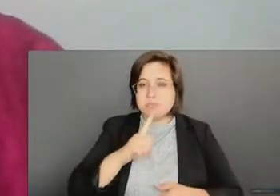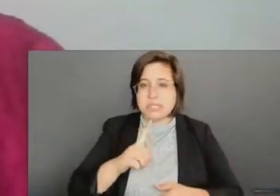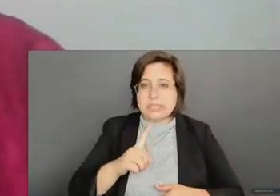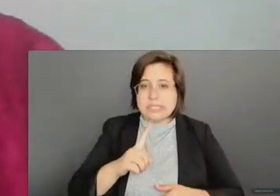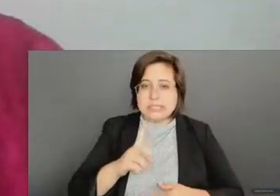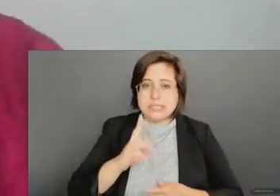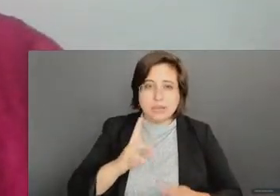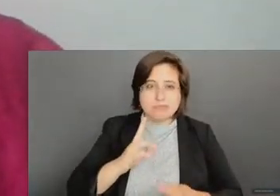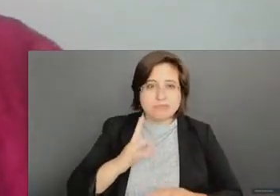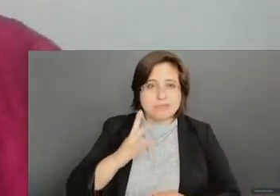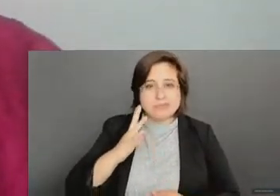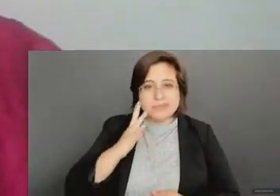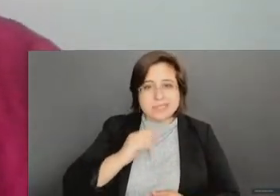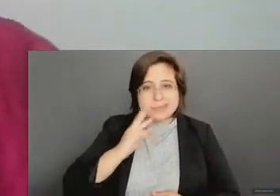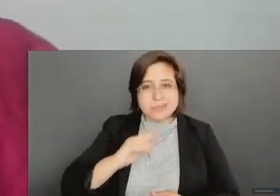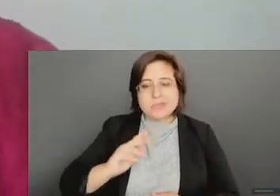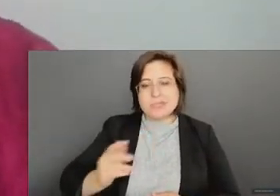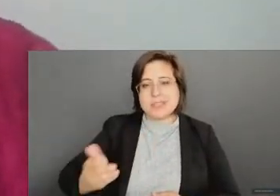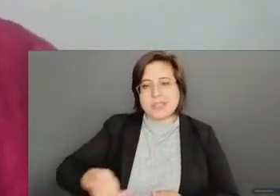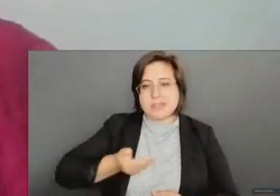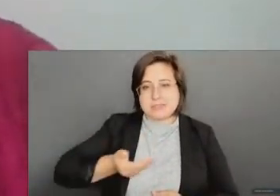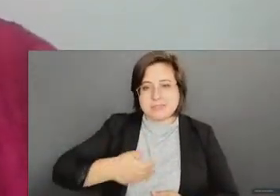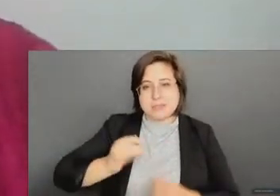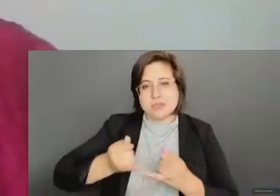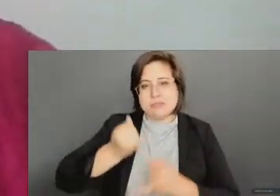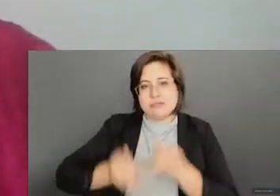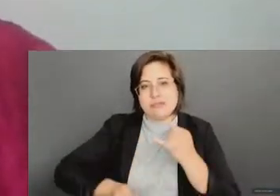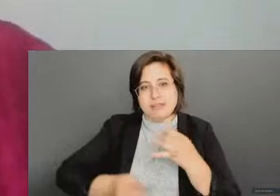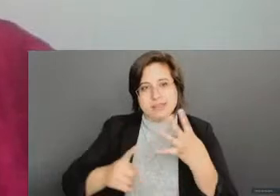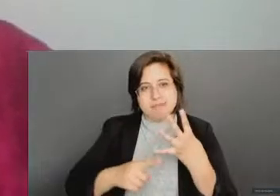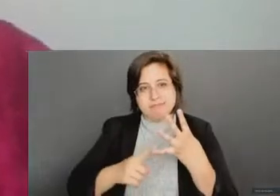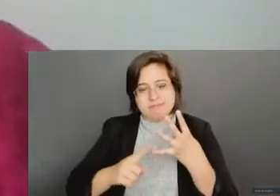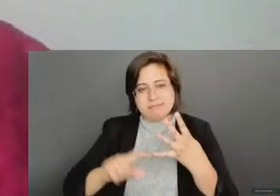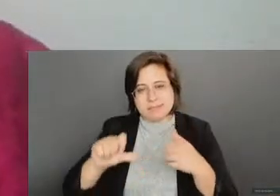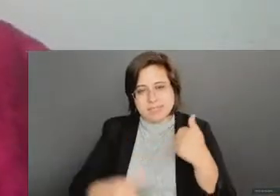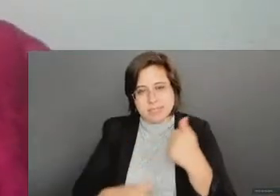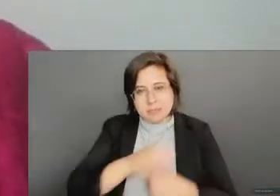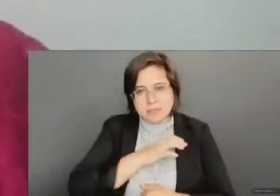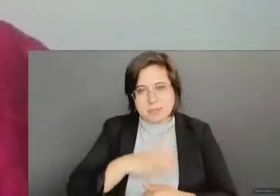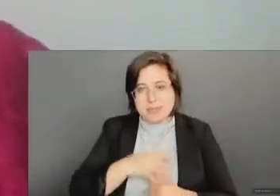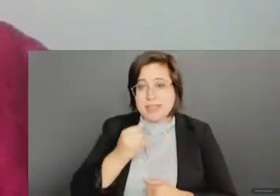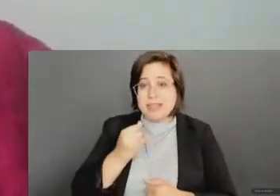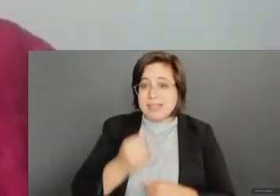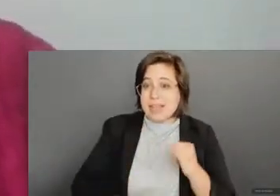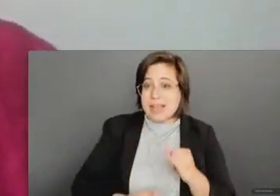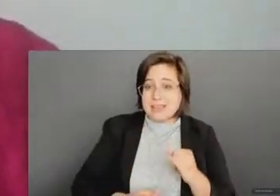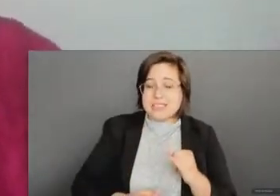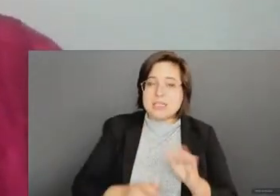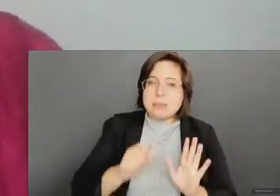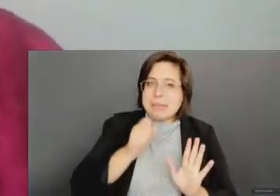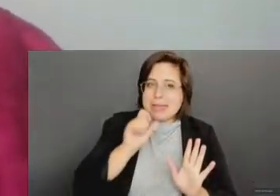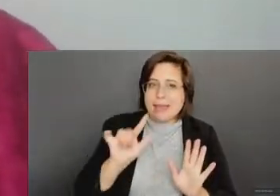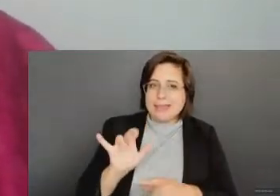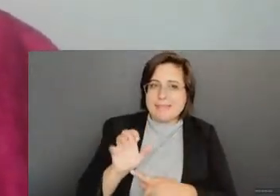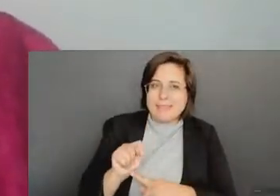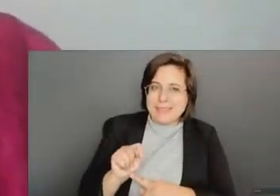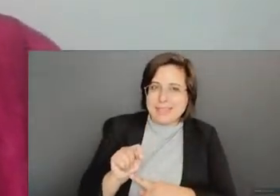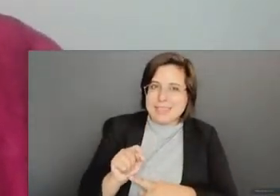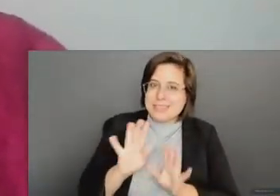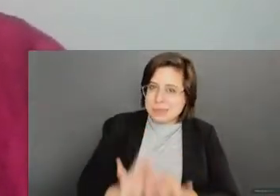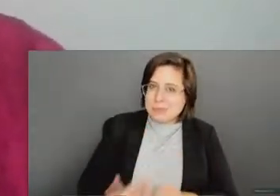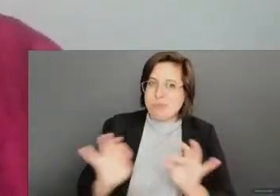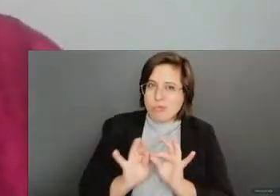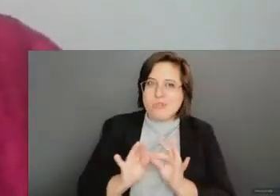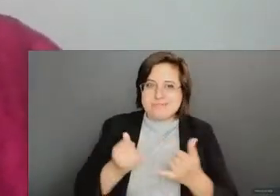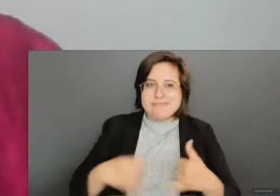wonderful experience to introduce our last subcommittee. Last but not the least, very important, very notable. And